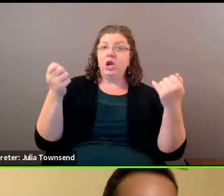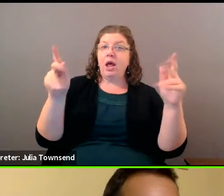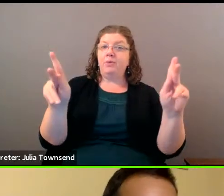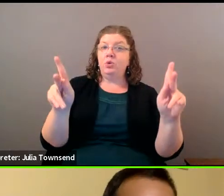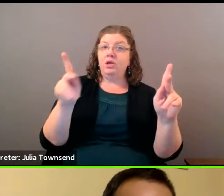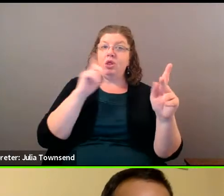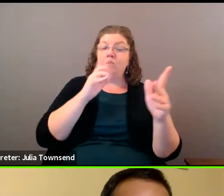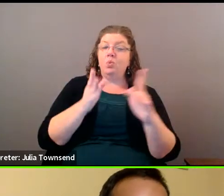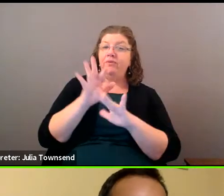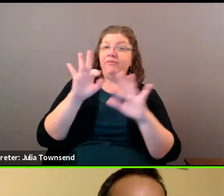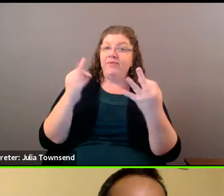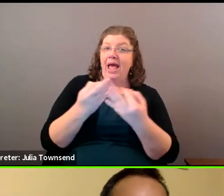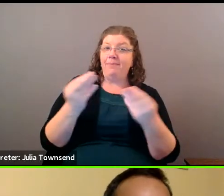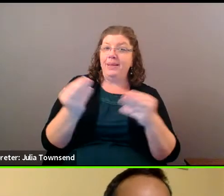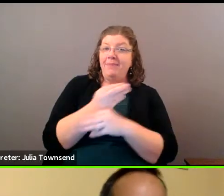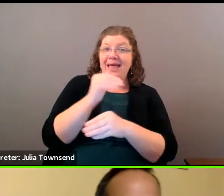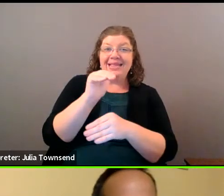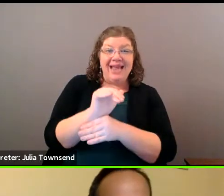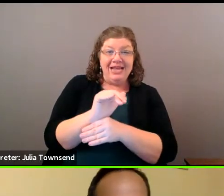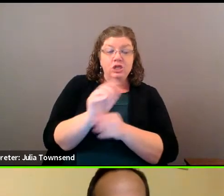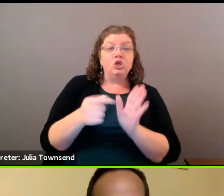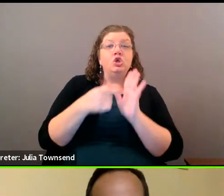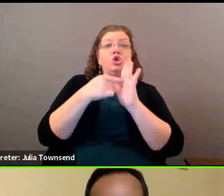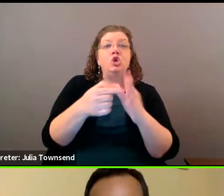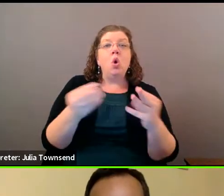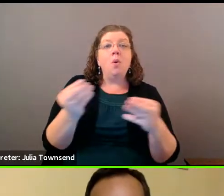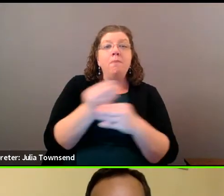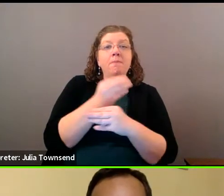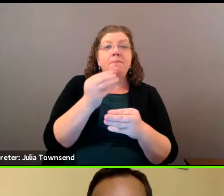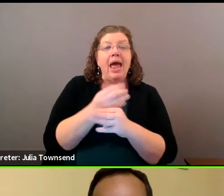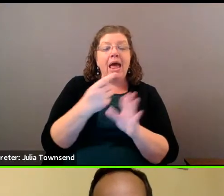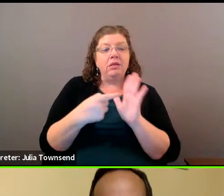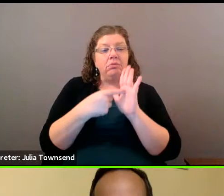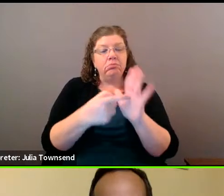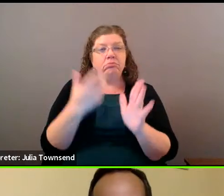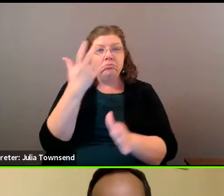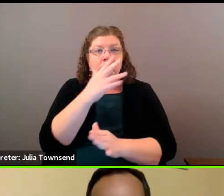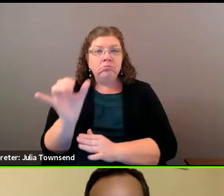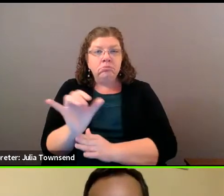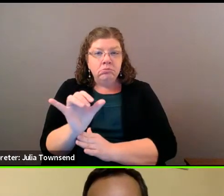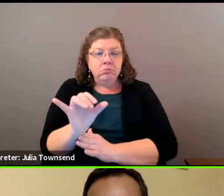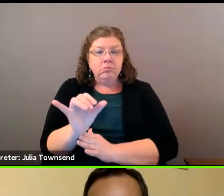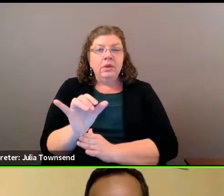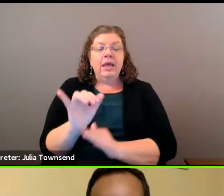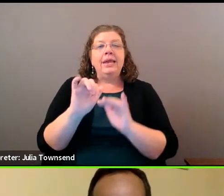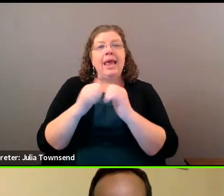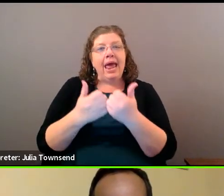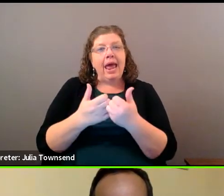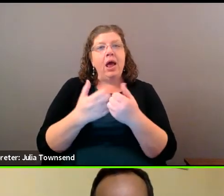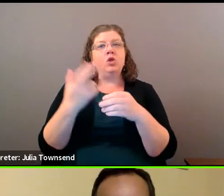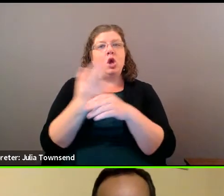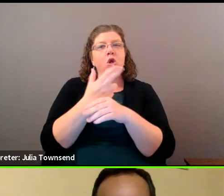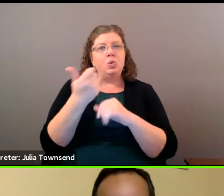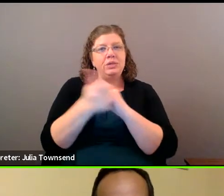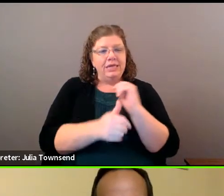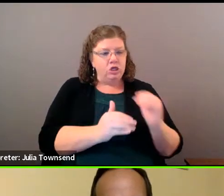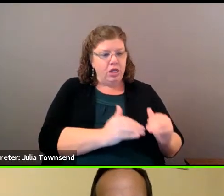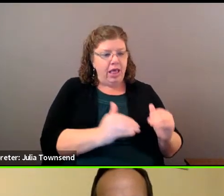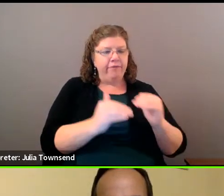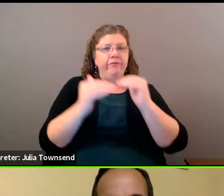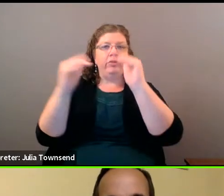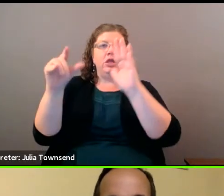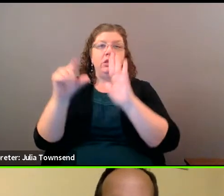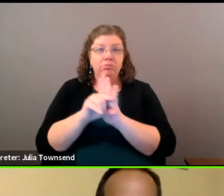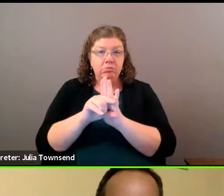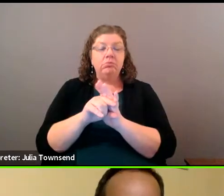through family math nights to show mathematical representations and how they are used at every grade level